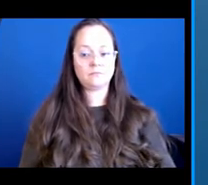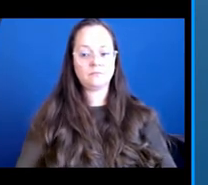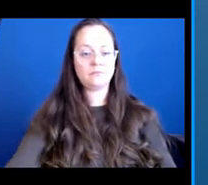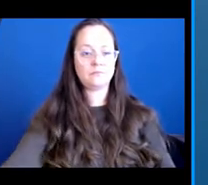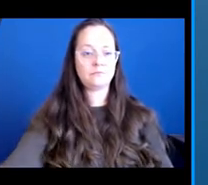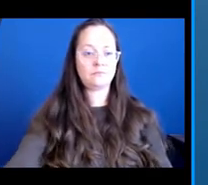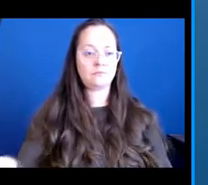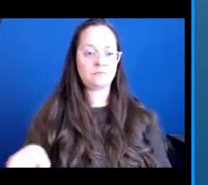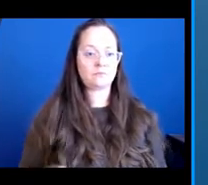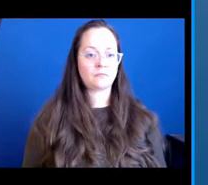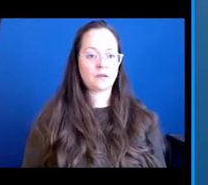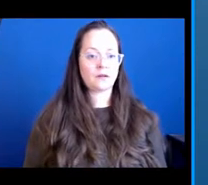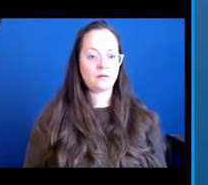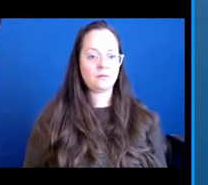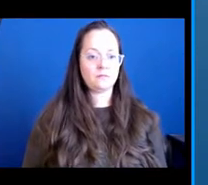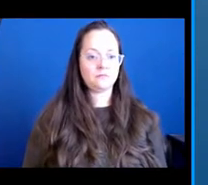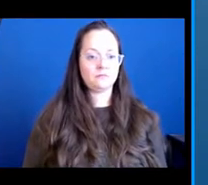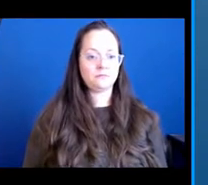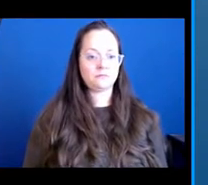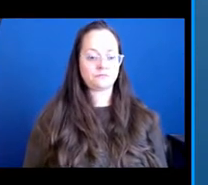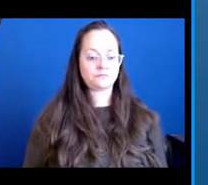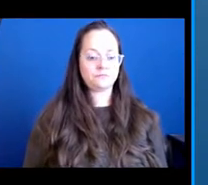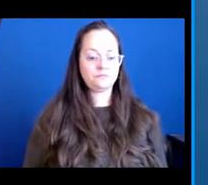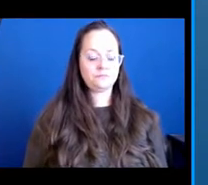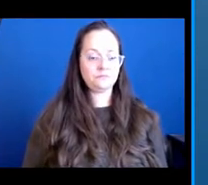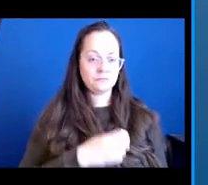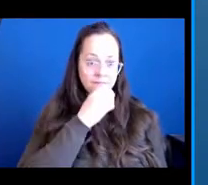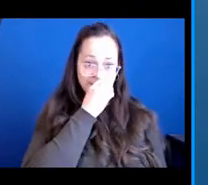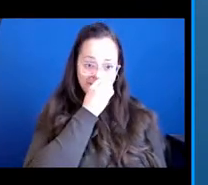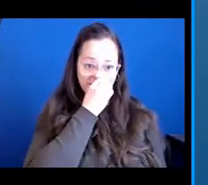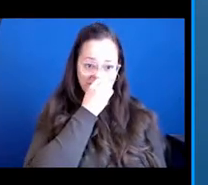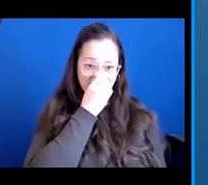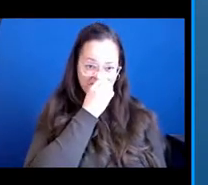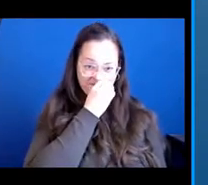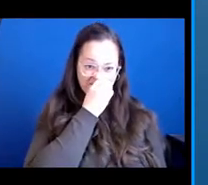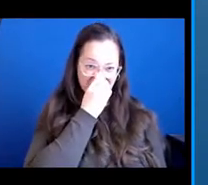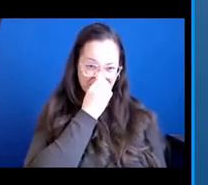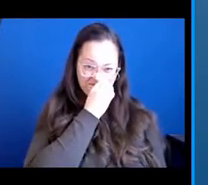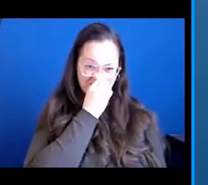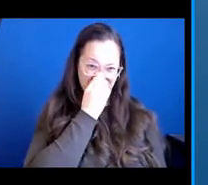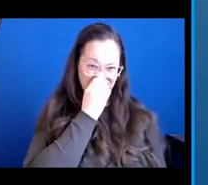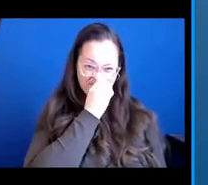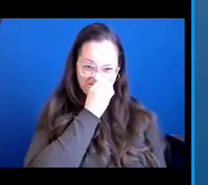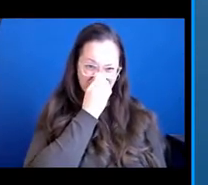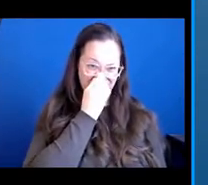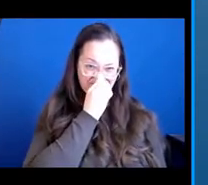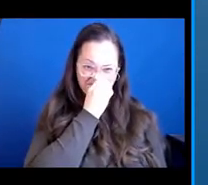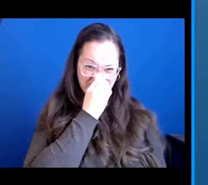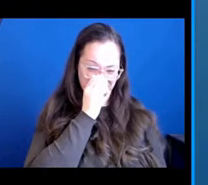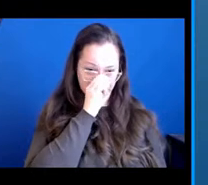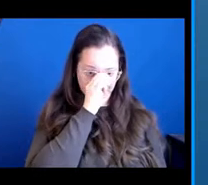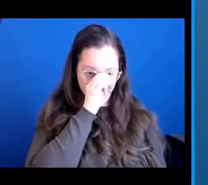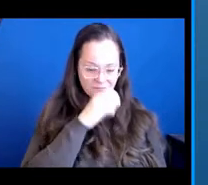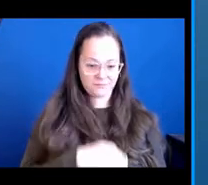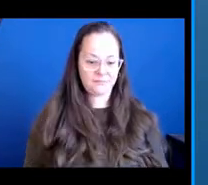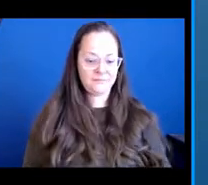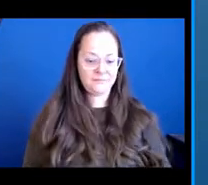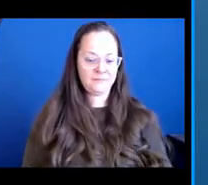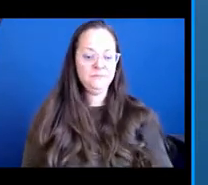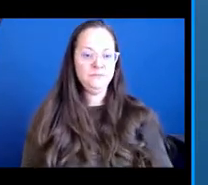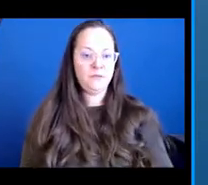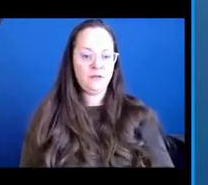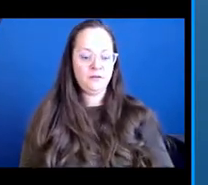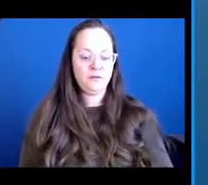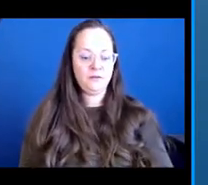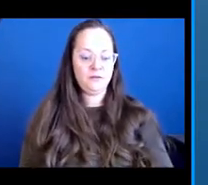he says that tradition represent a critical piece of our culture they remind us that we are part of a history that defines